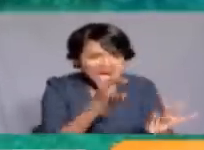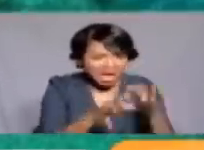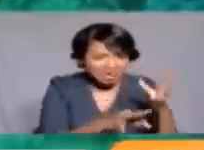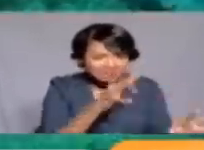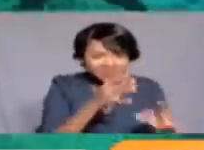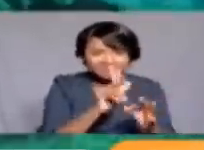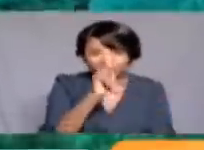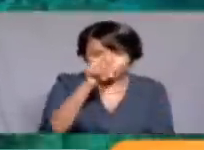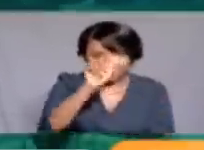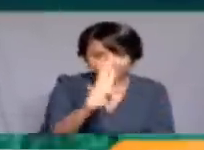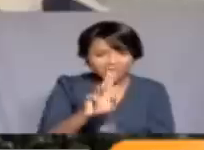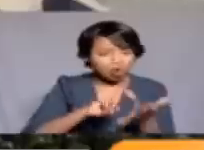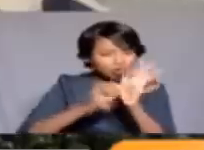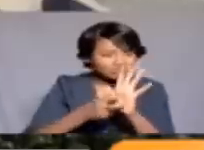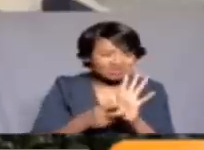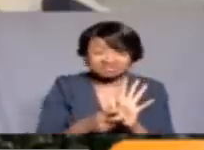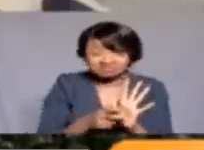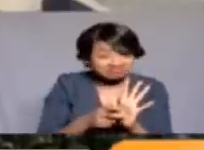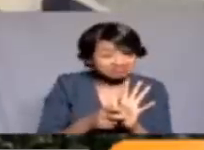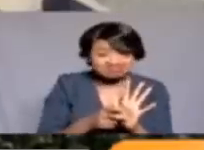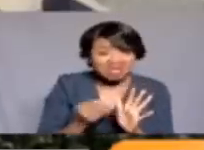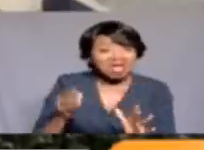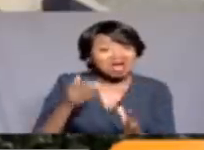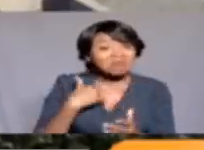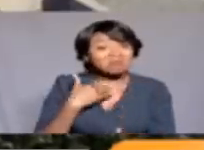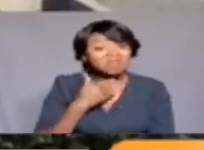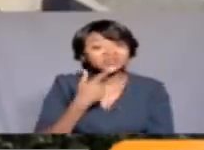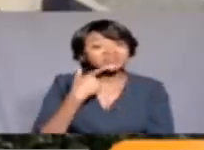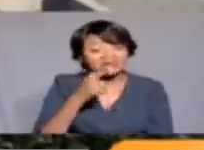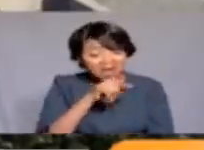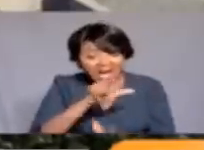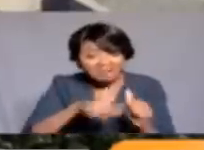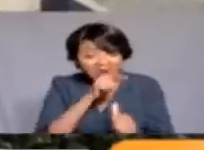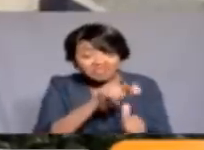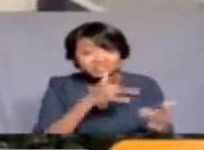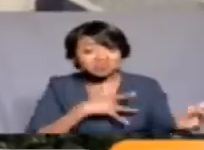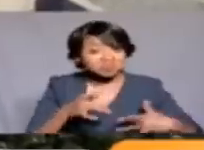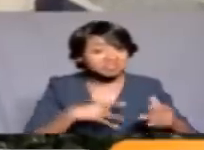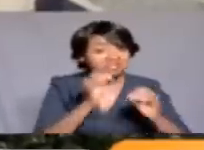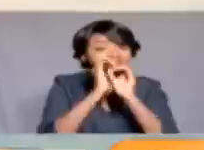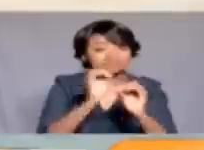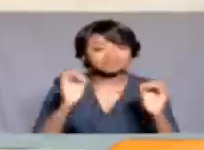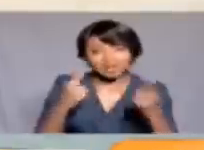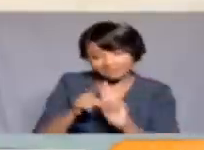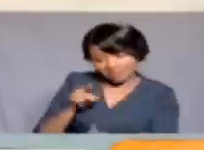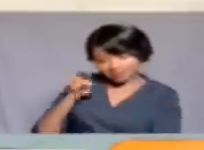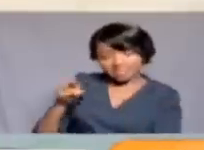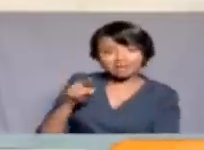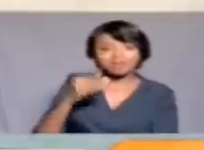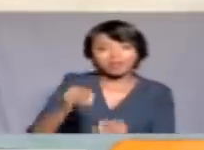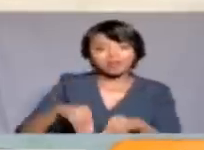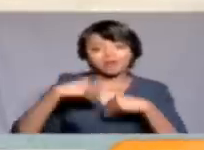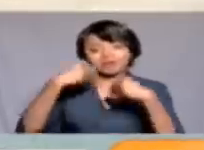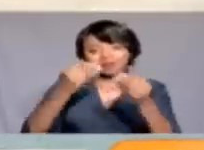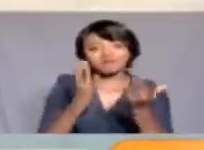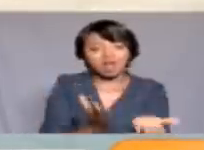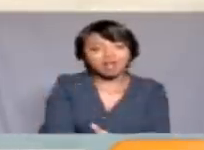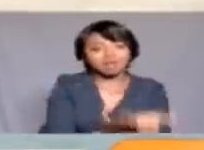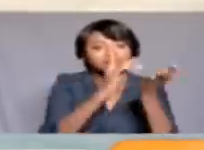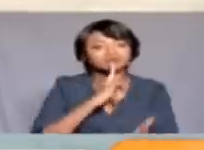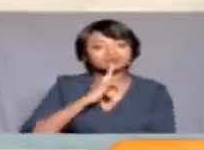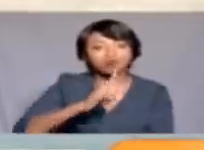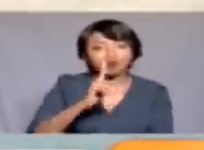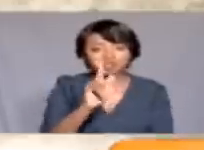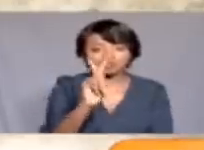KPA's contractor, was not available to comment on these concerns. But NEMA did issue an improvement order to